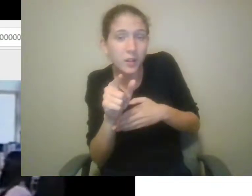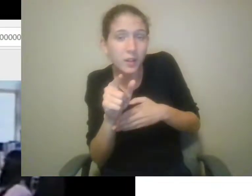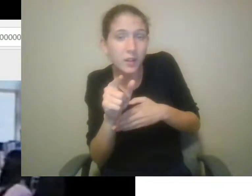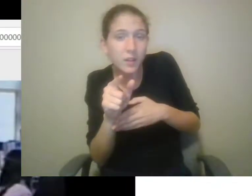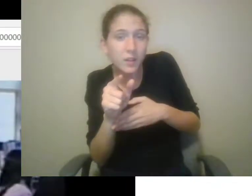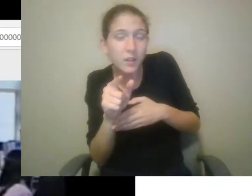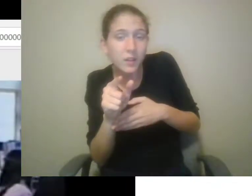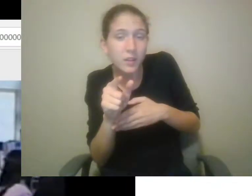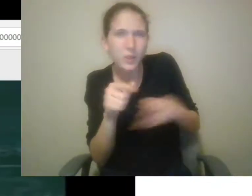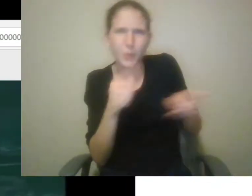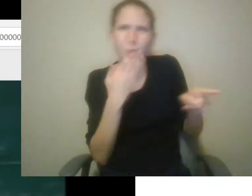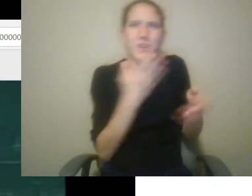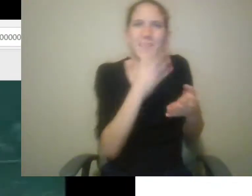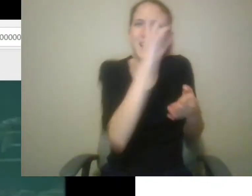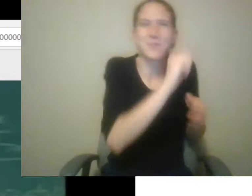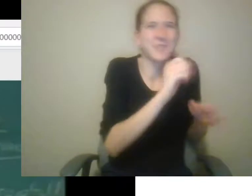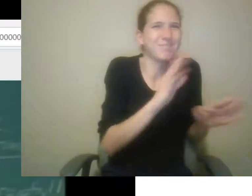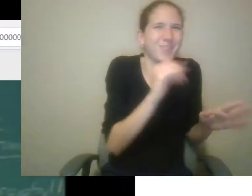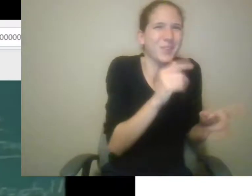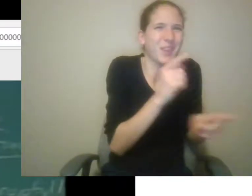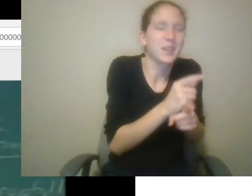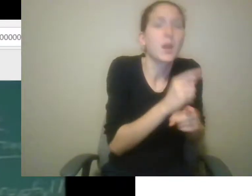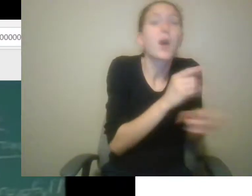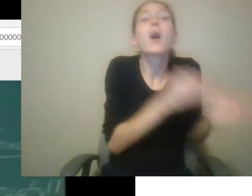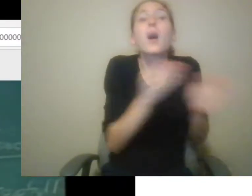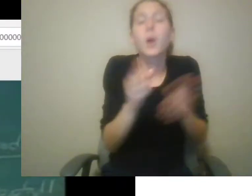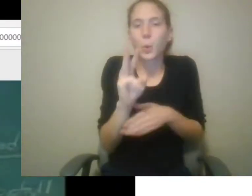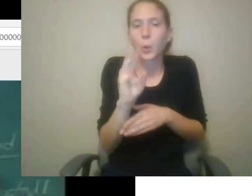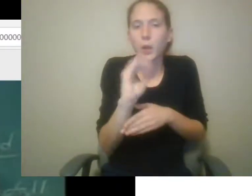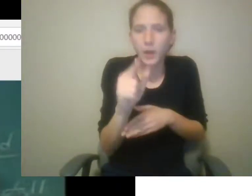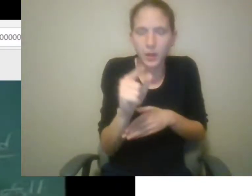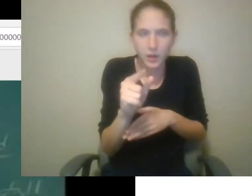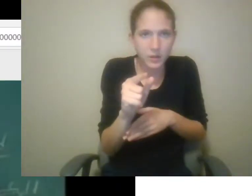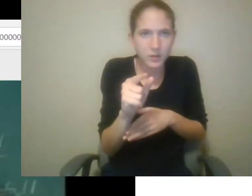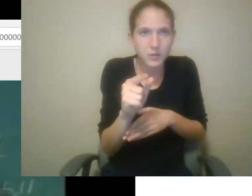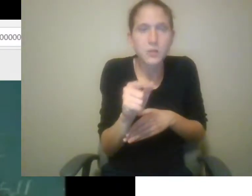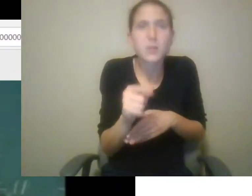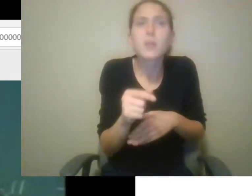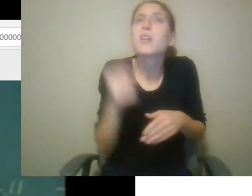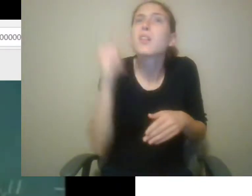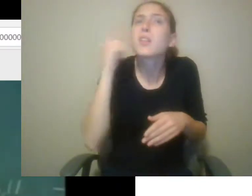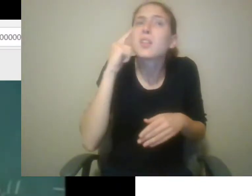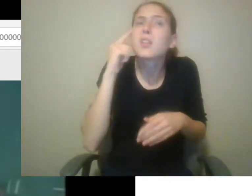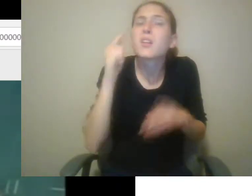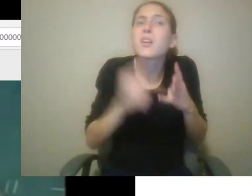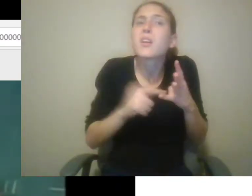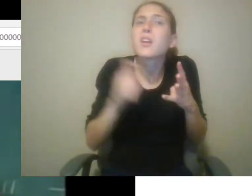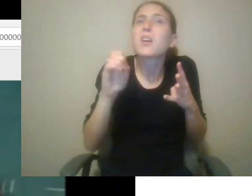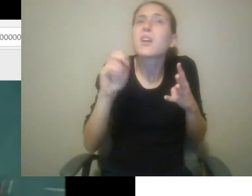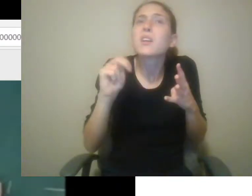It's not doesn't make enzymes. It is an enzyme. Okay, this is an enzyme.